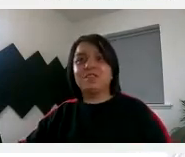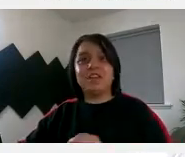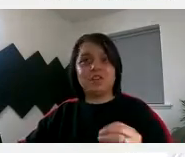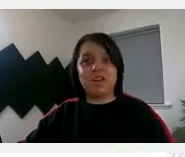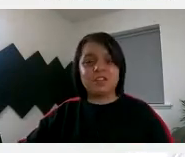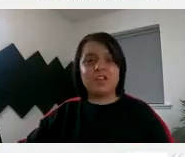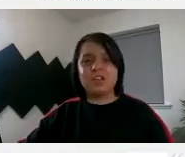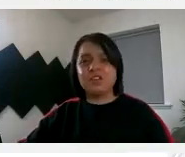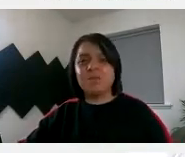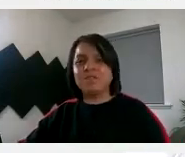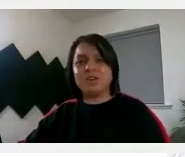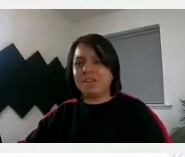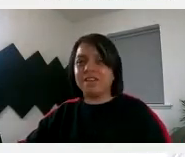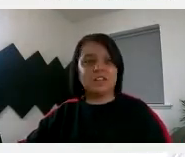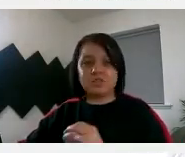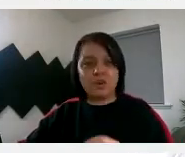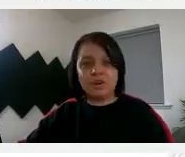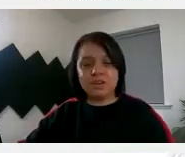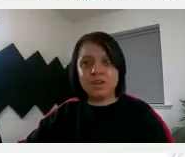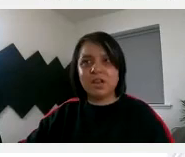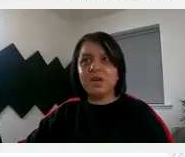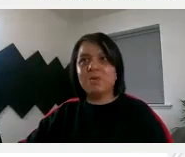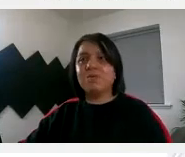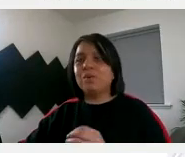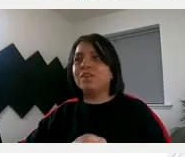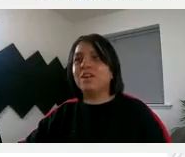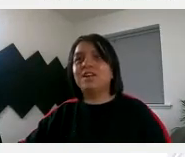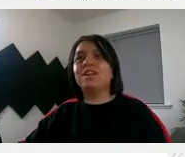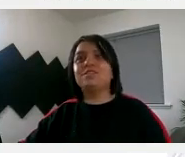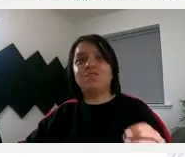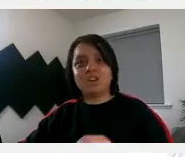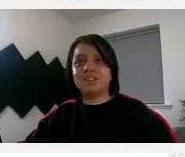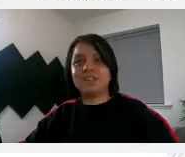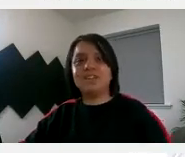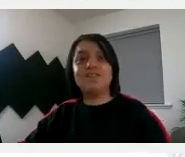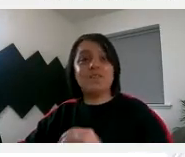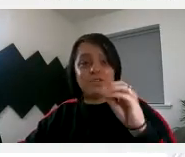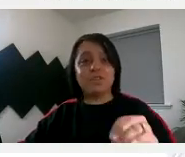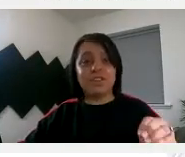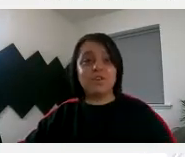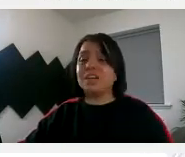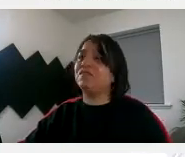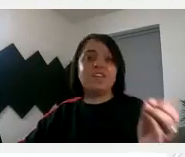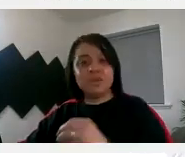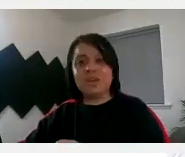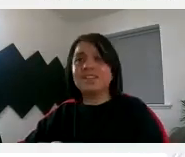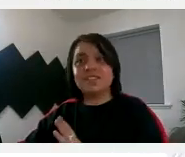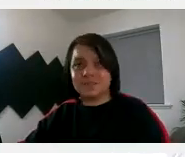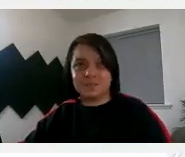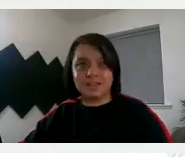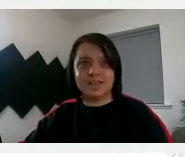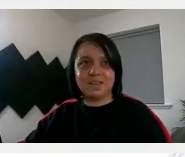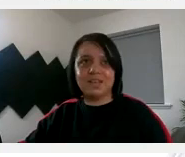looks incorrect. And you might look at it and think that's wrong, but more than likely it's right for if you're in the UK. If you're in the US, then it